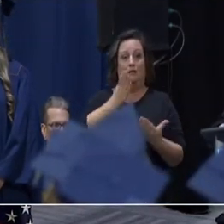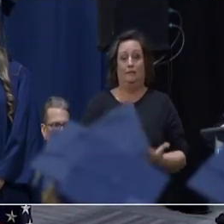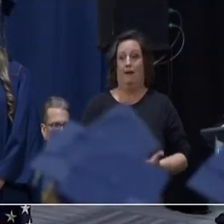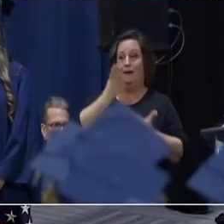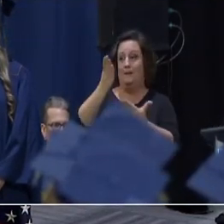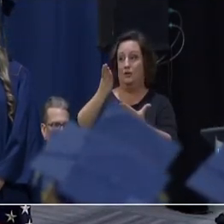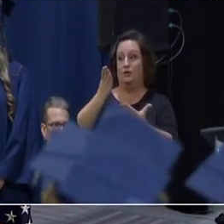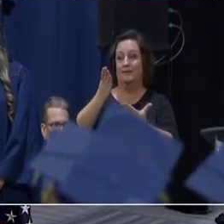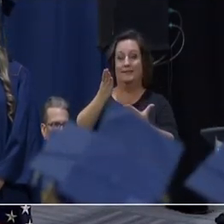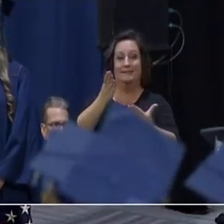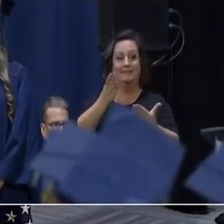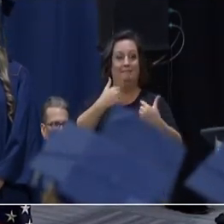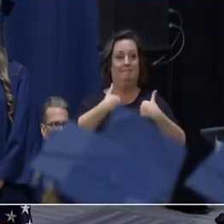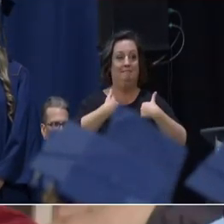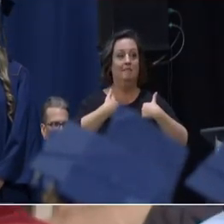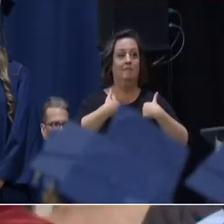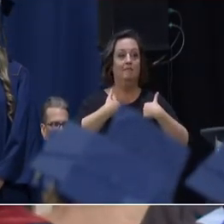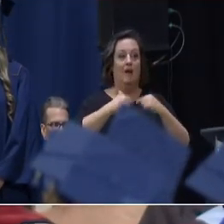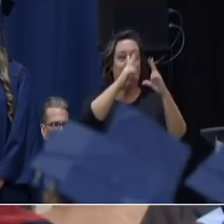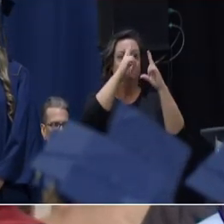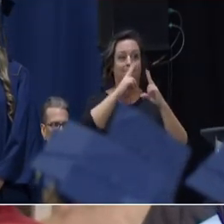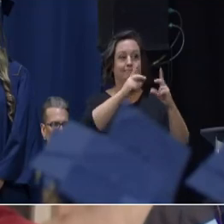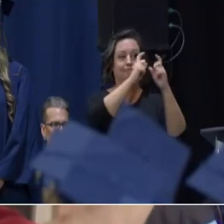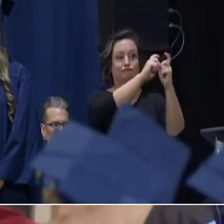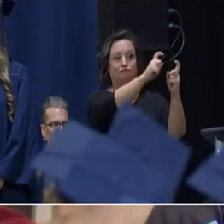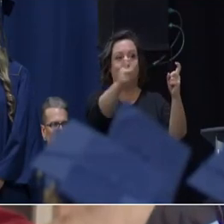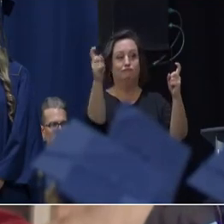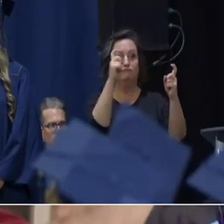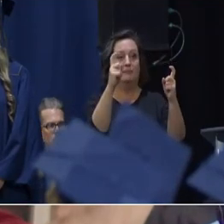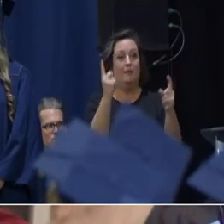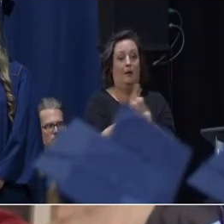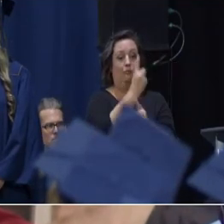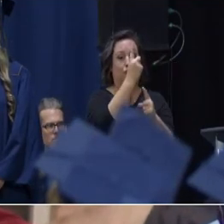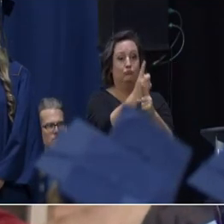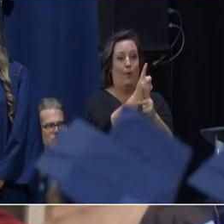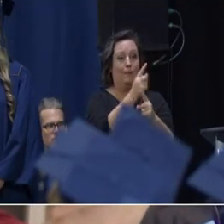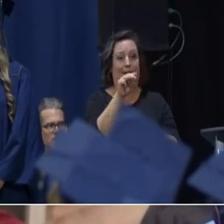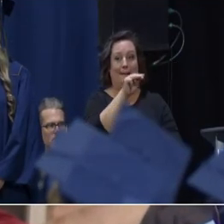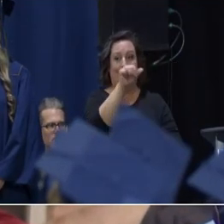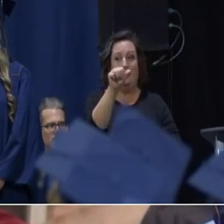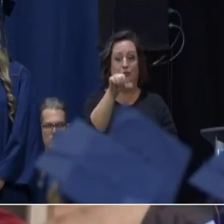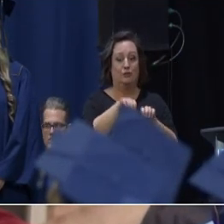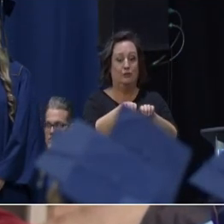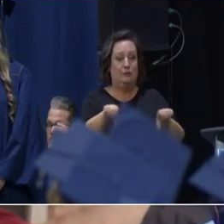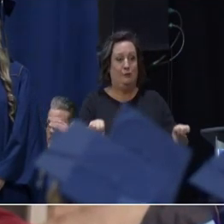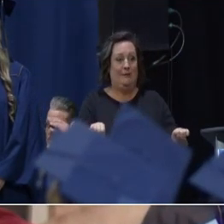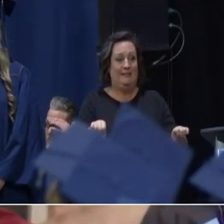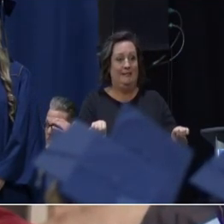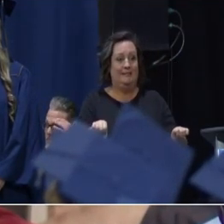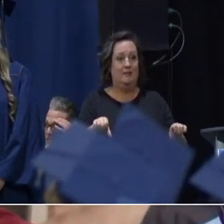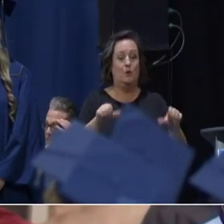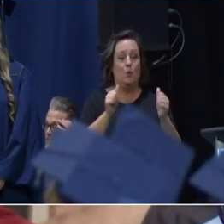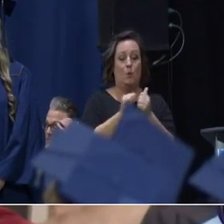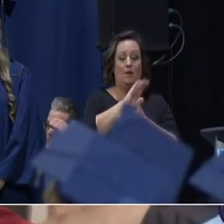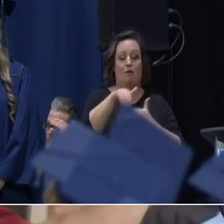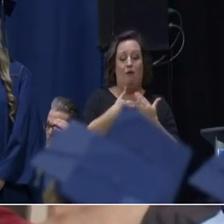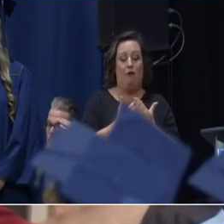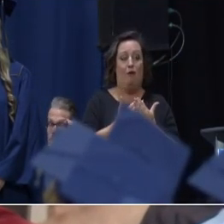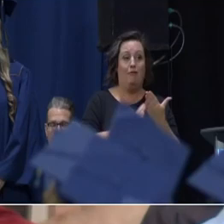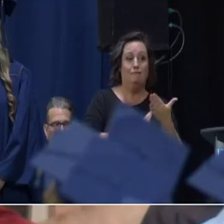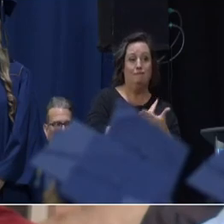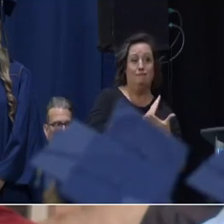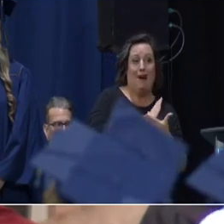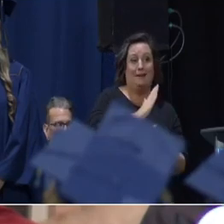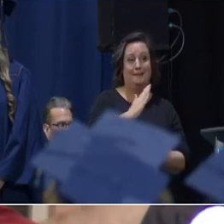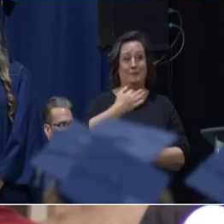I confer upon each of you the appropriate master's degrees to which you are entitled to with all of the rights,